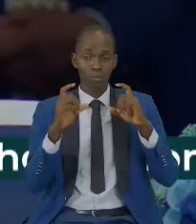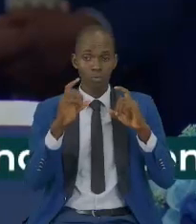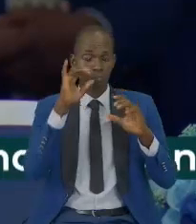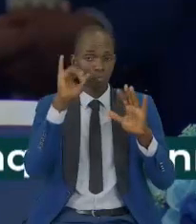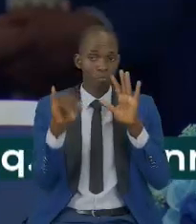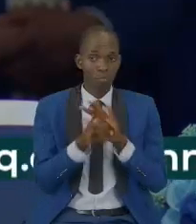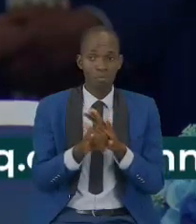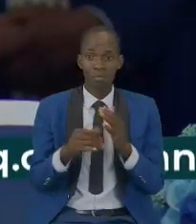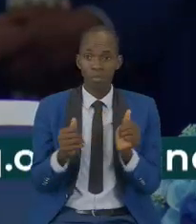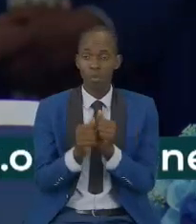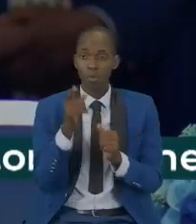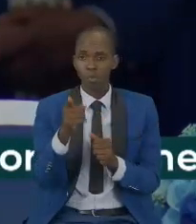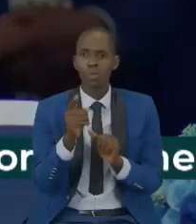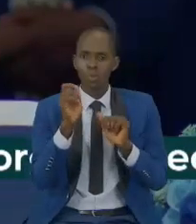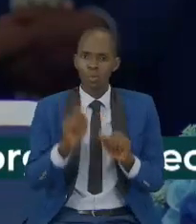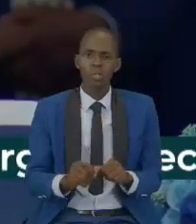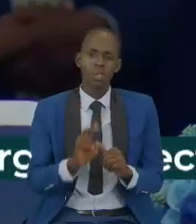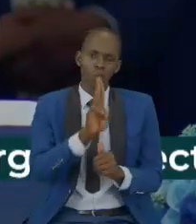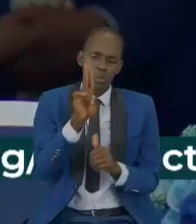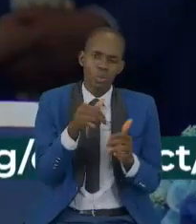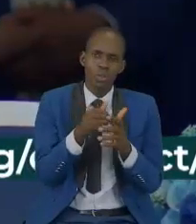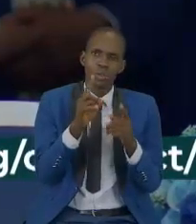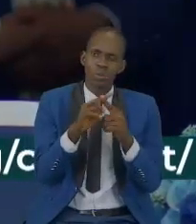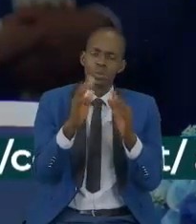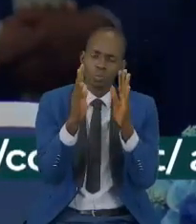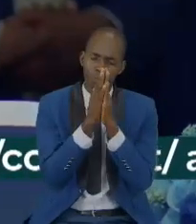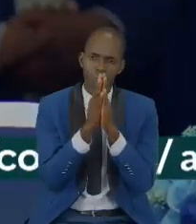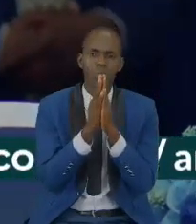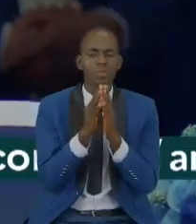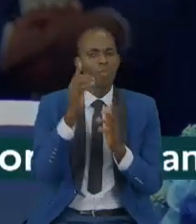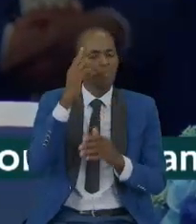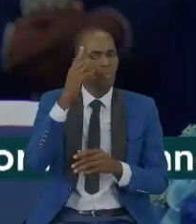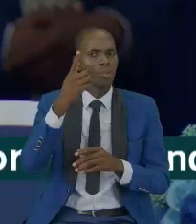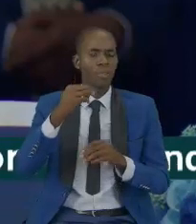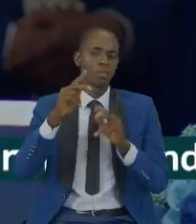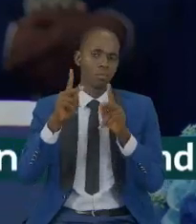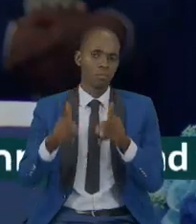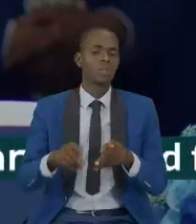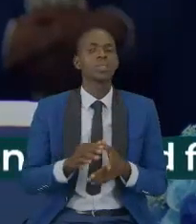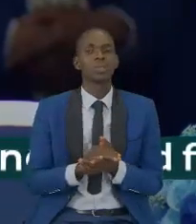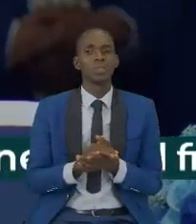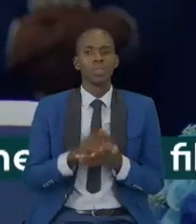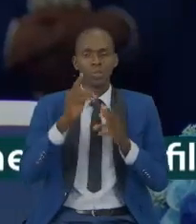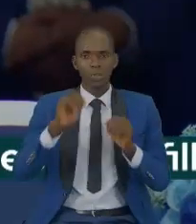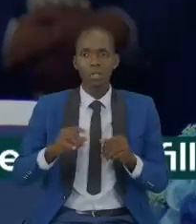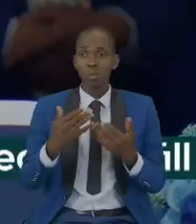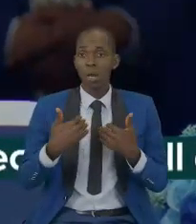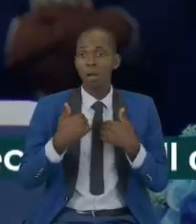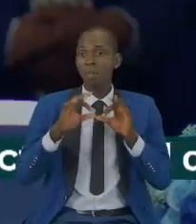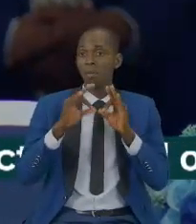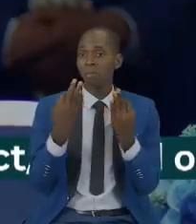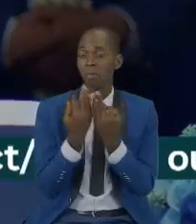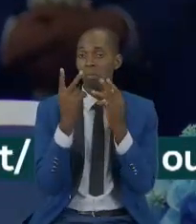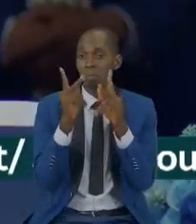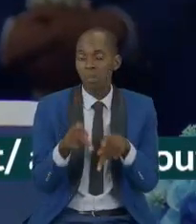far back? Please don't return back. Go back. If you have finished your session, go back and help